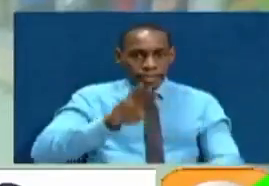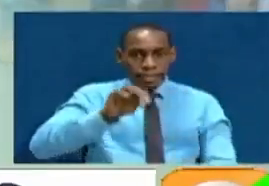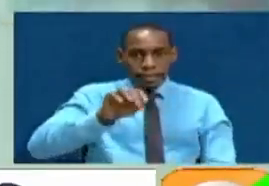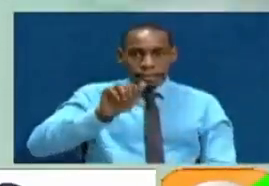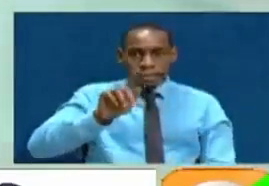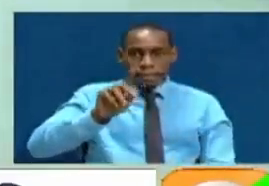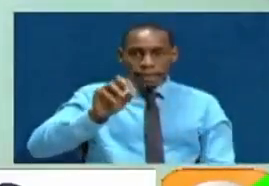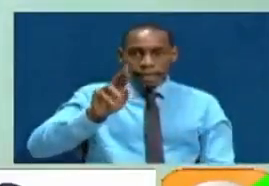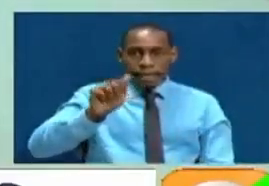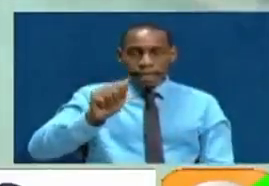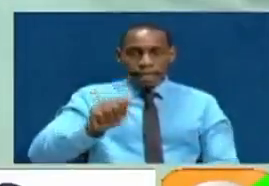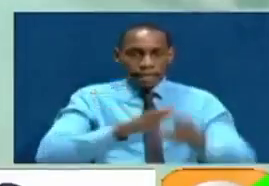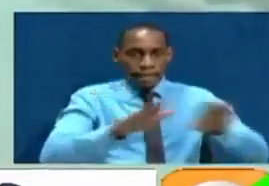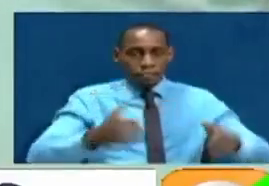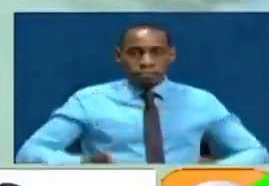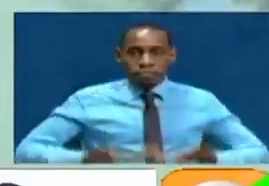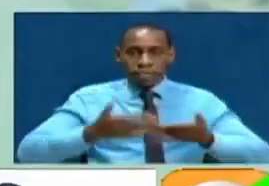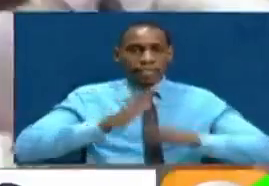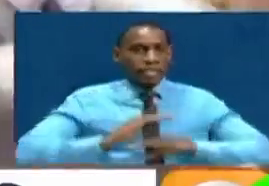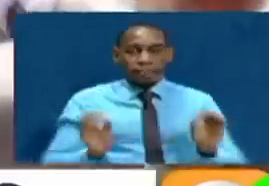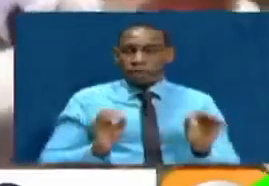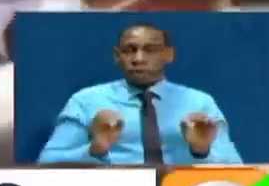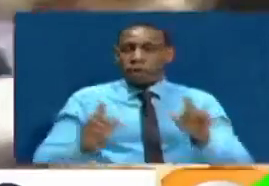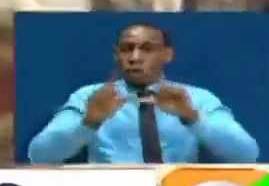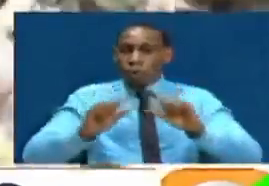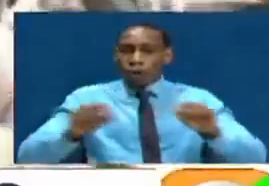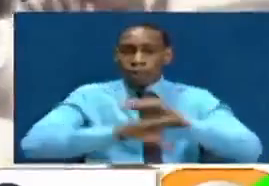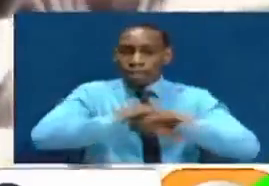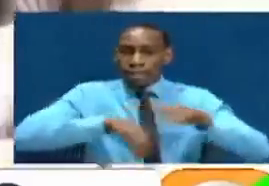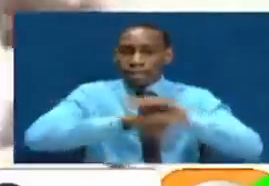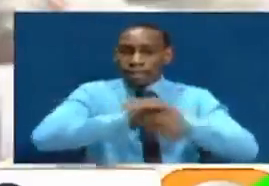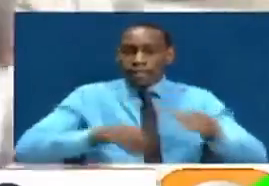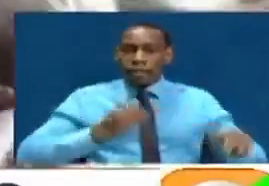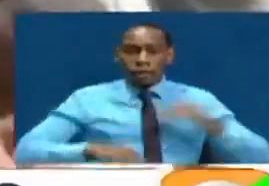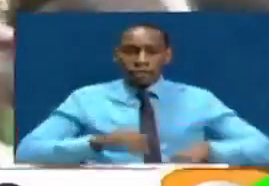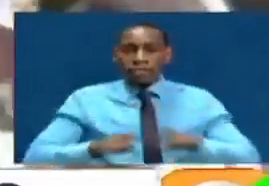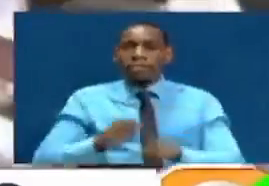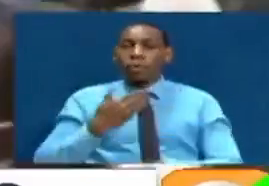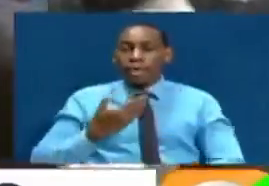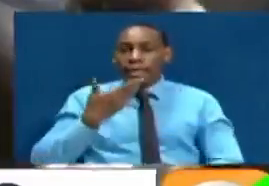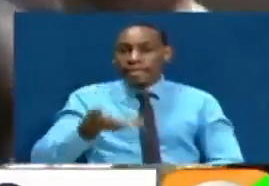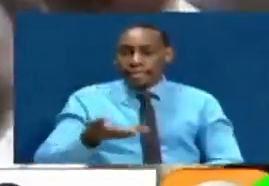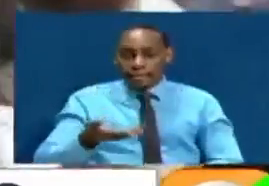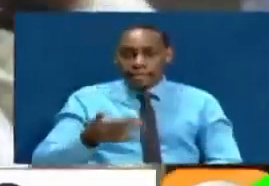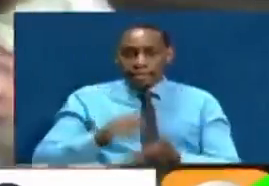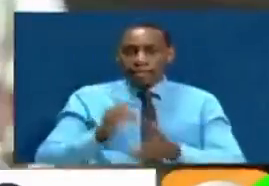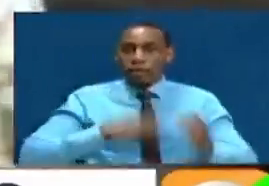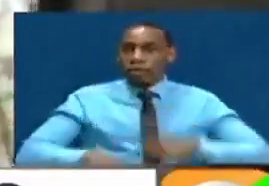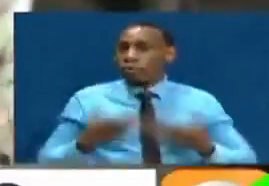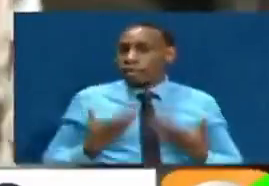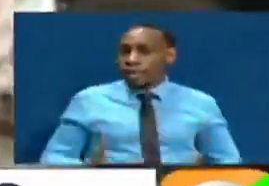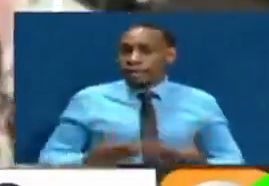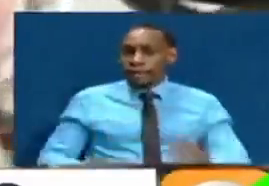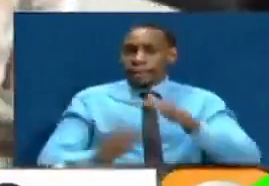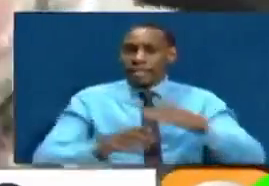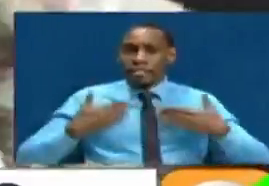Makadara grounds to add their voices of displeasure on the alleged embezzlement and seek answers on reports of mega corruption